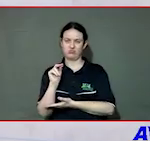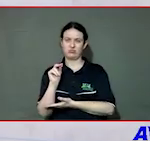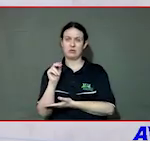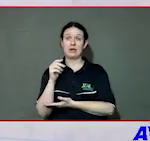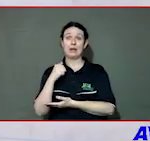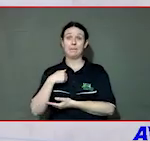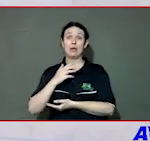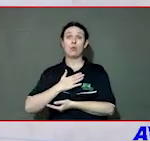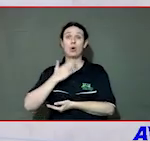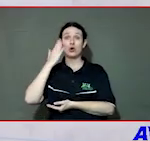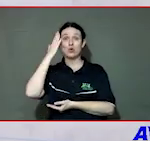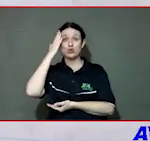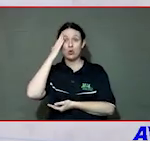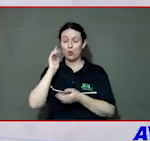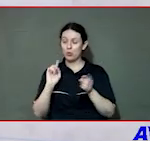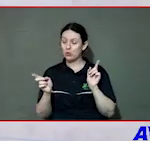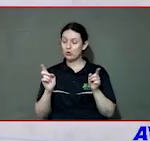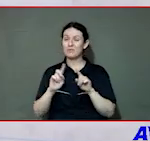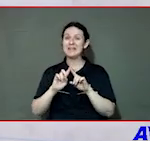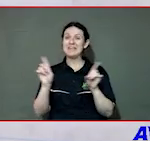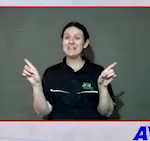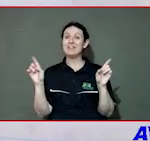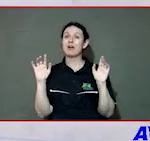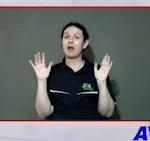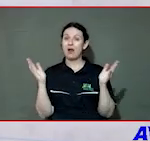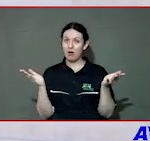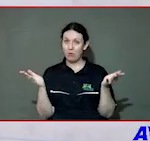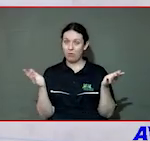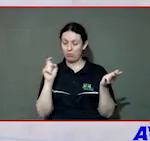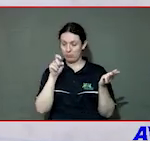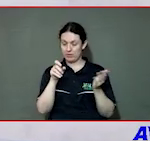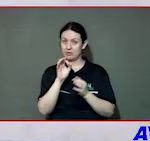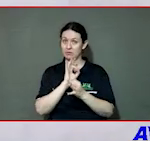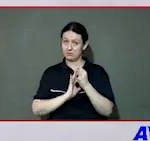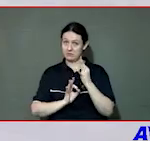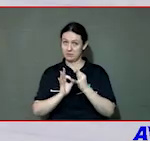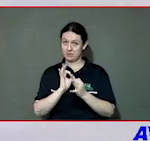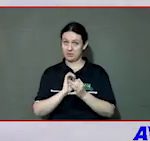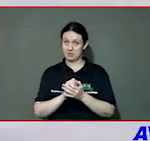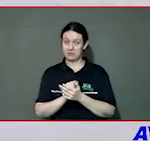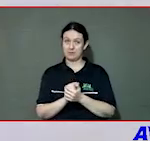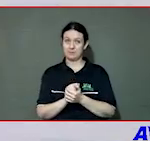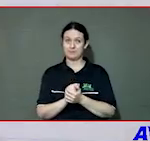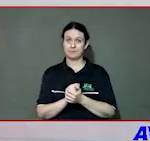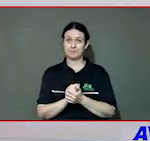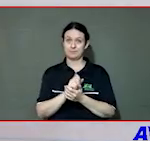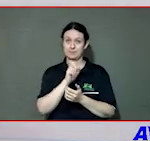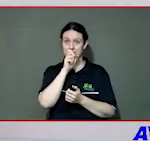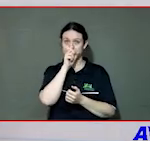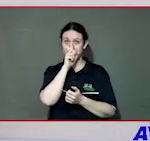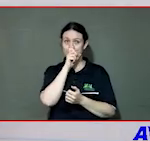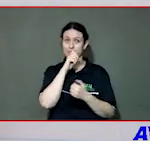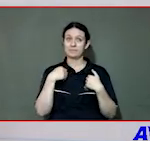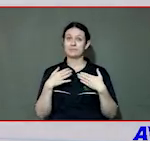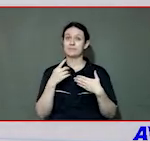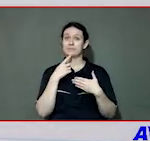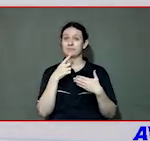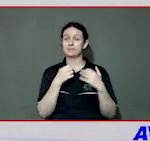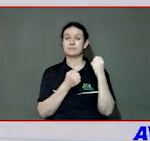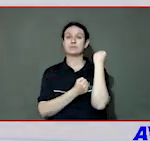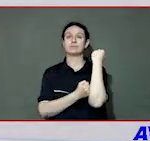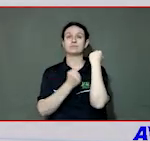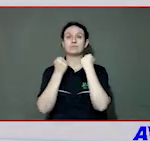to know what makes them different from each other. Great, so I'm going to say here the